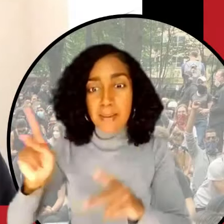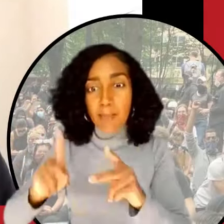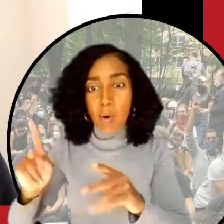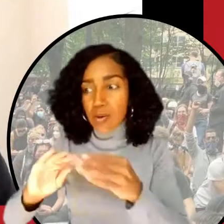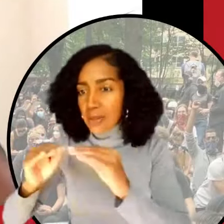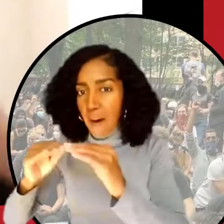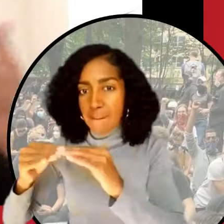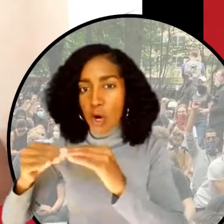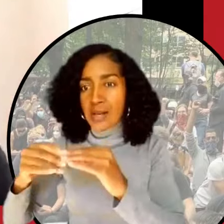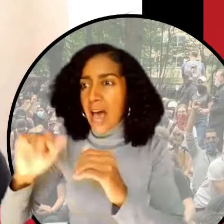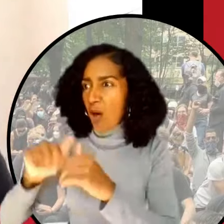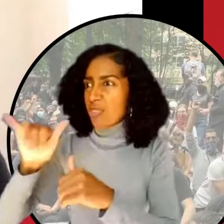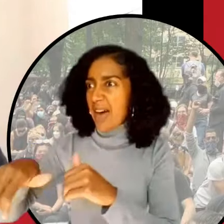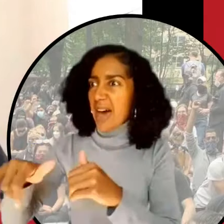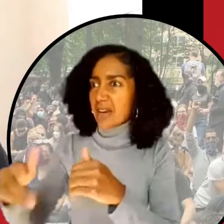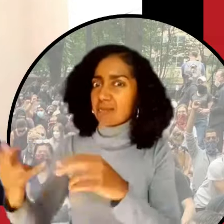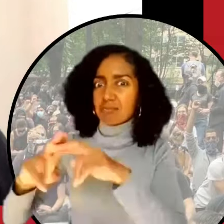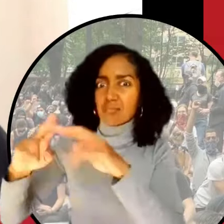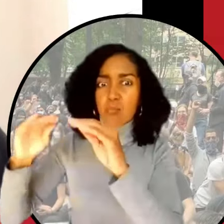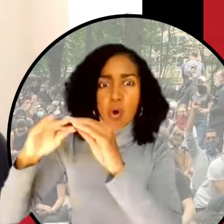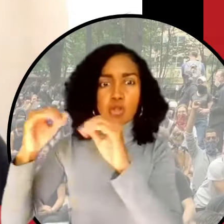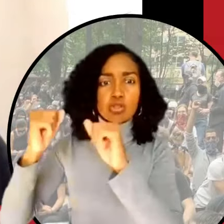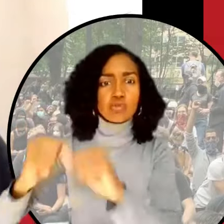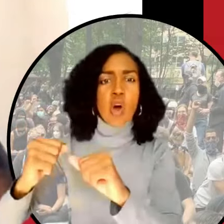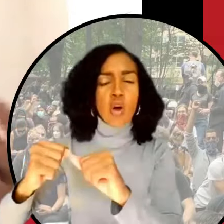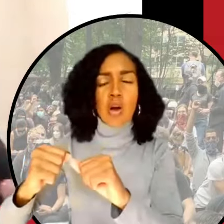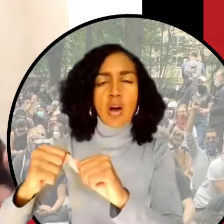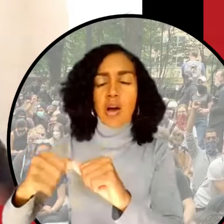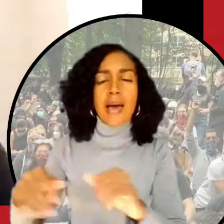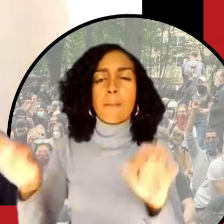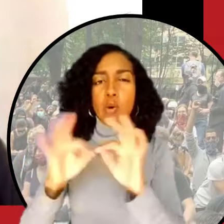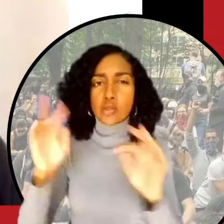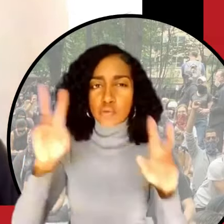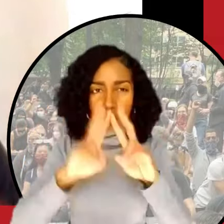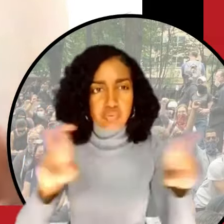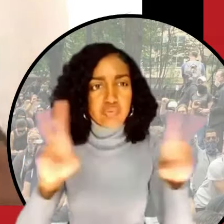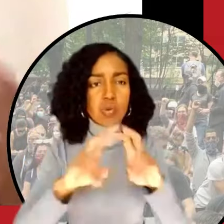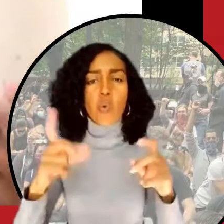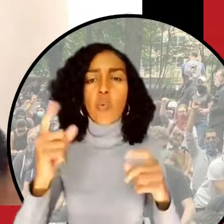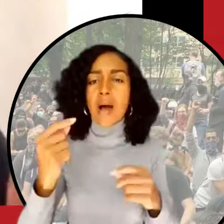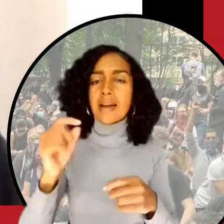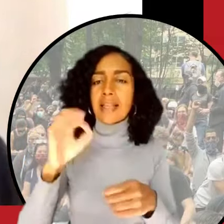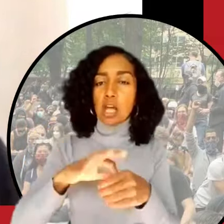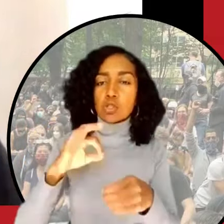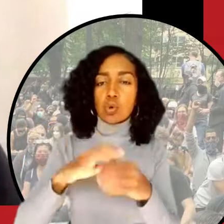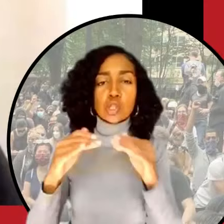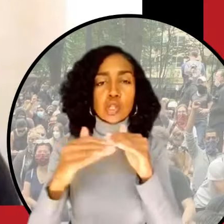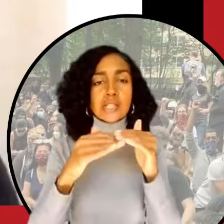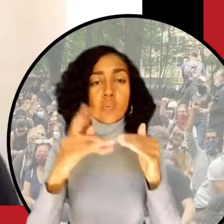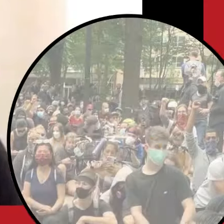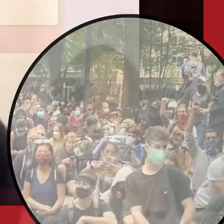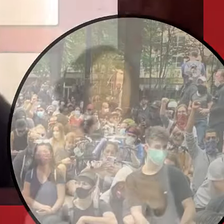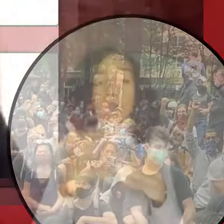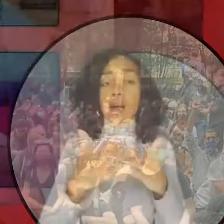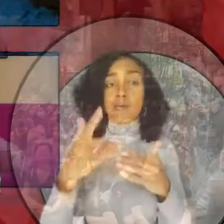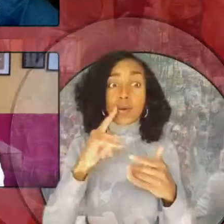of what electoral, like the fight for electoral justice is going to have to look like if we're actually going to win and be able to sustain our power.